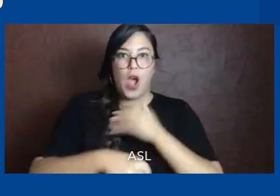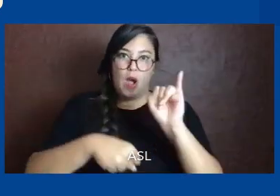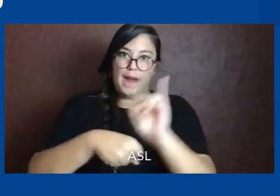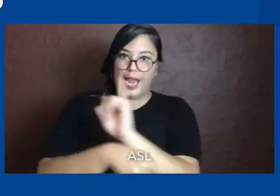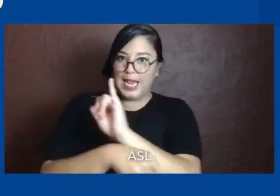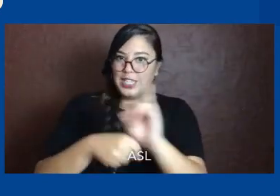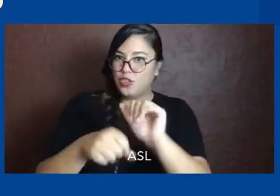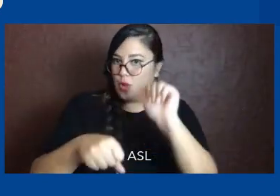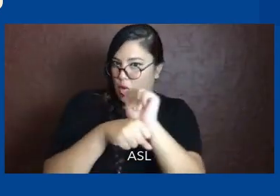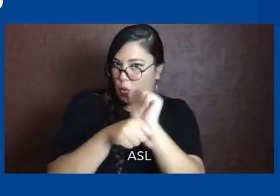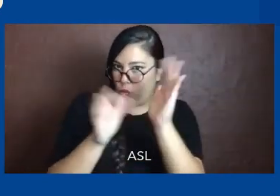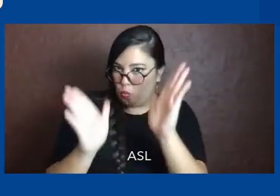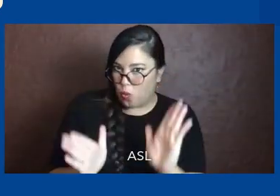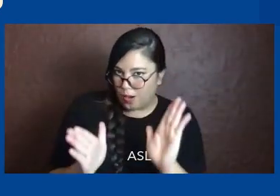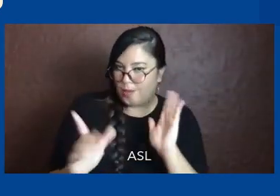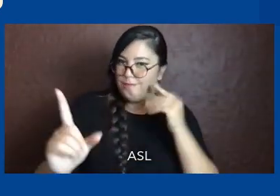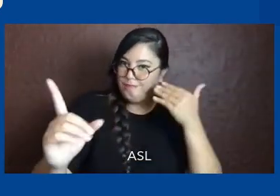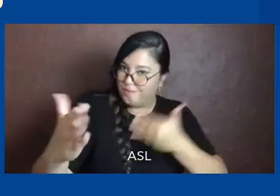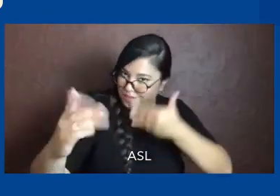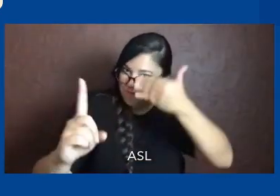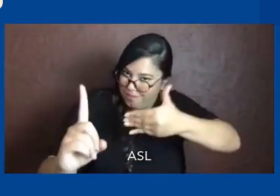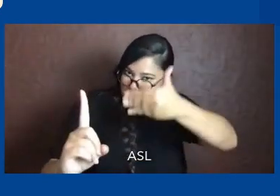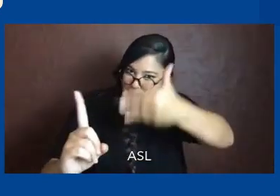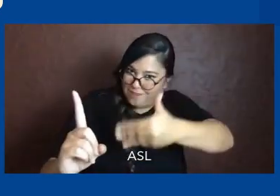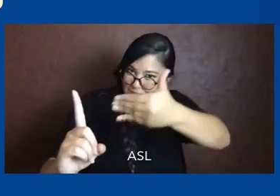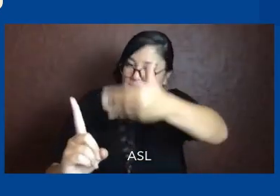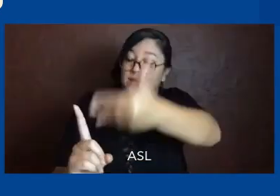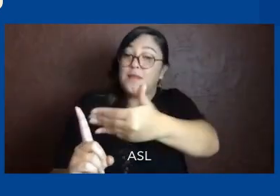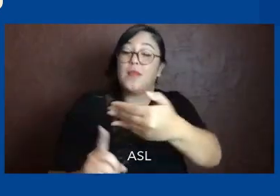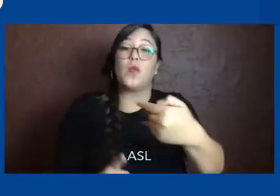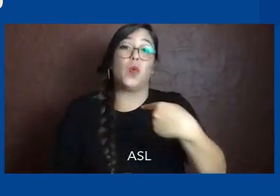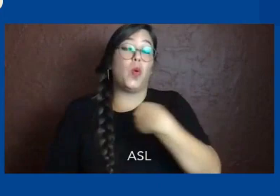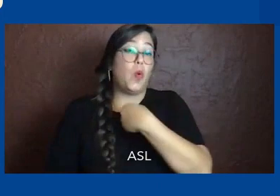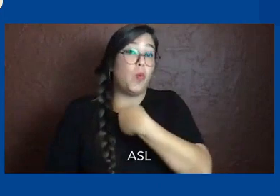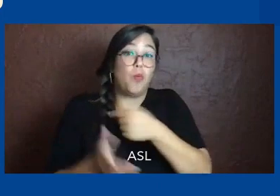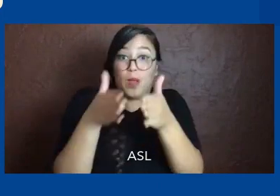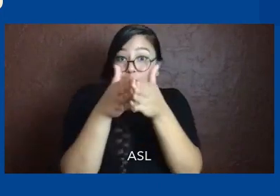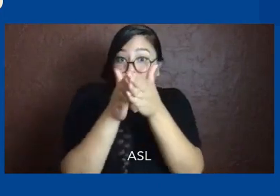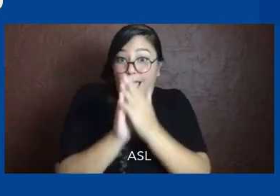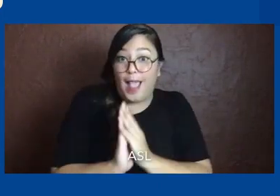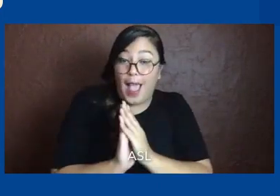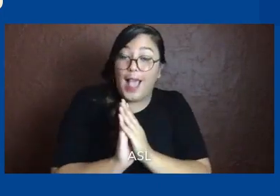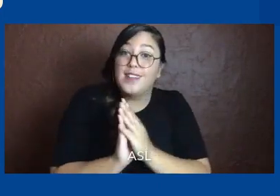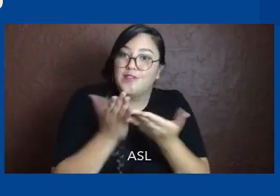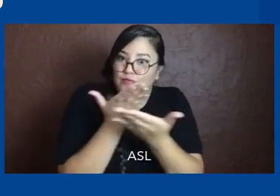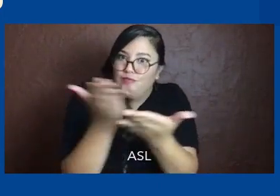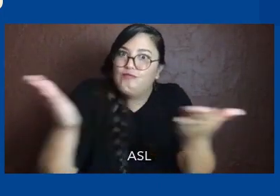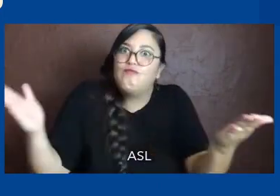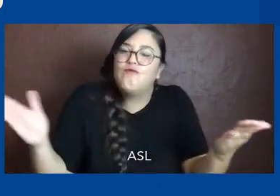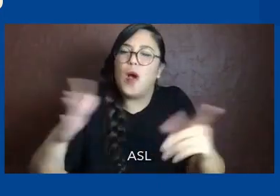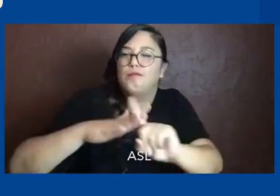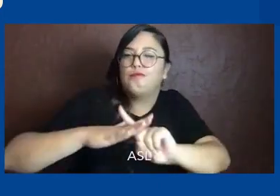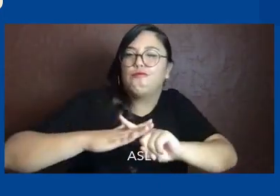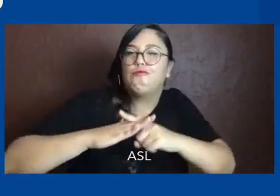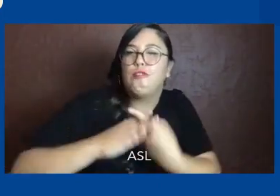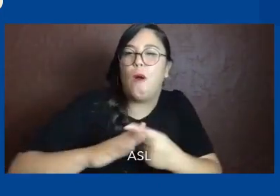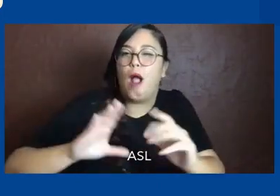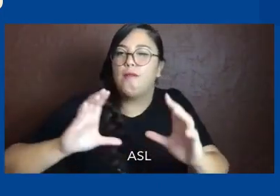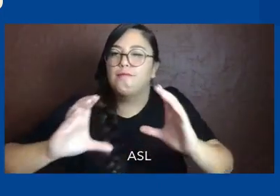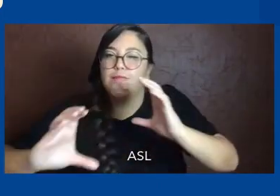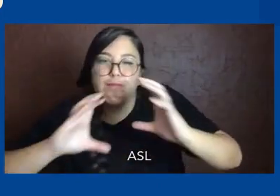think what we're really asking for is that these are conversations that we can have, that each of